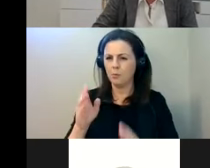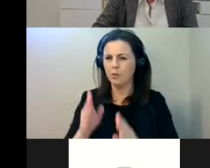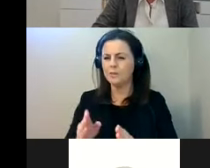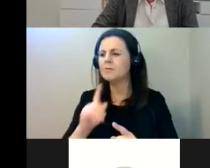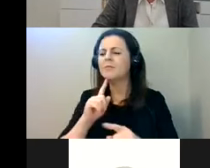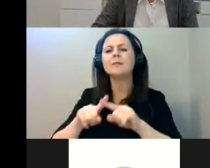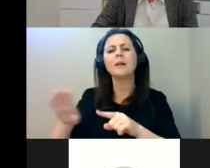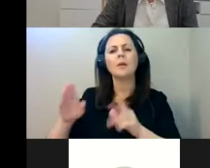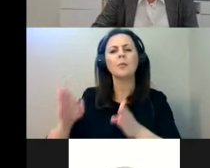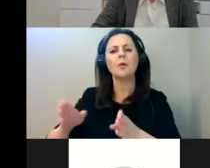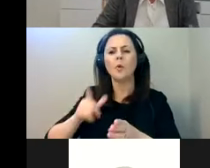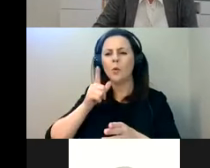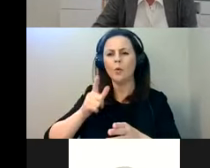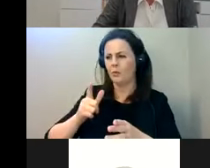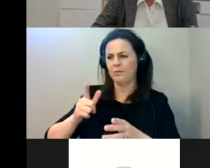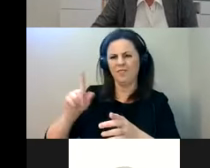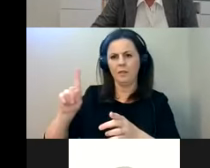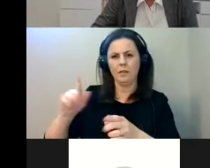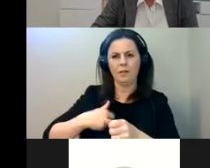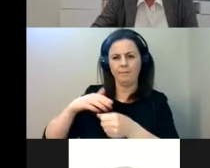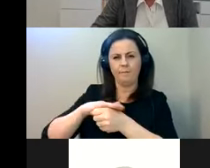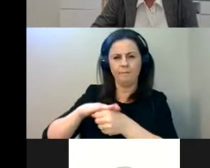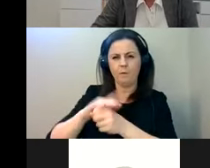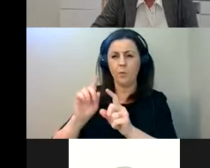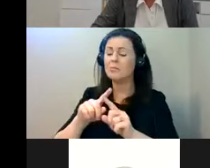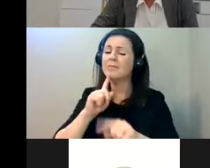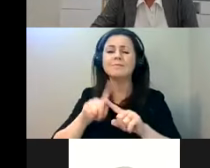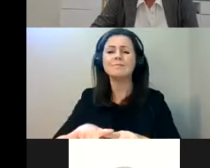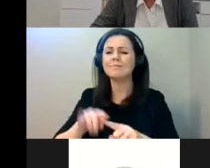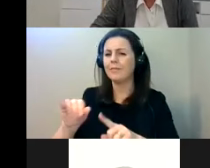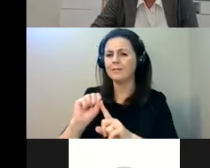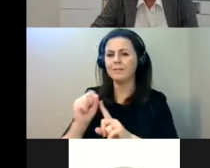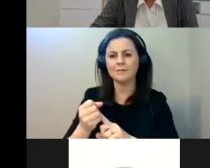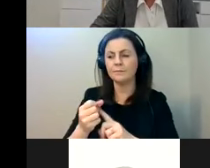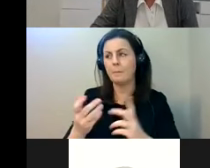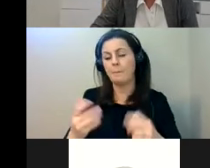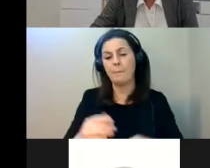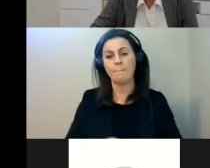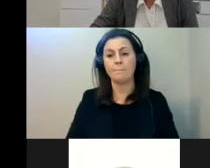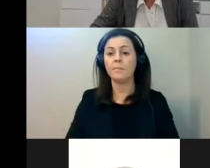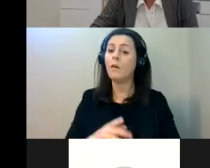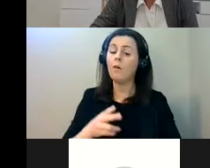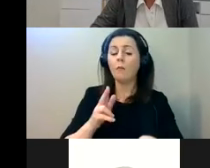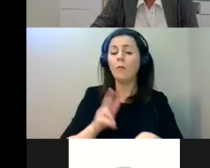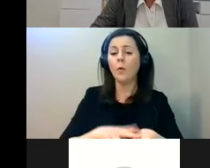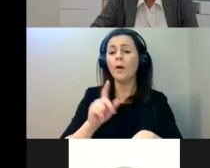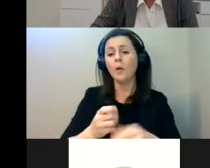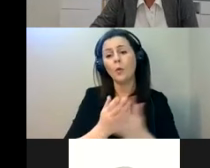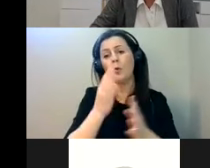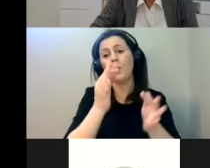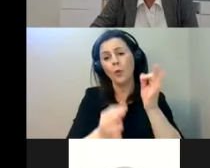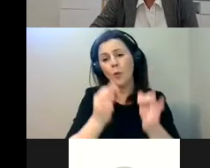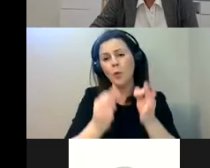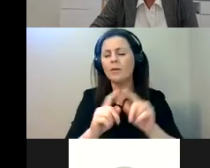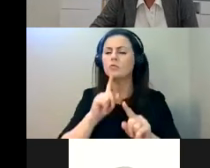And you know, it depends on what's happening, right? And you can, of course, get court orders, but it depends on all of